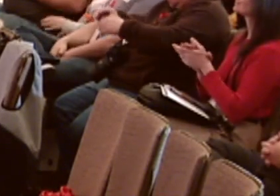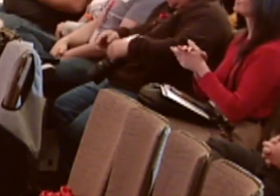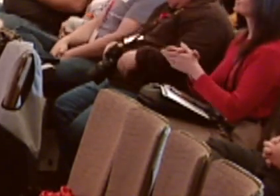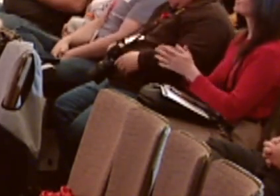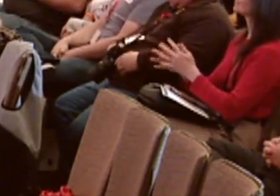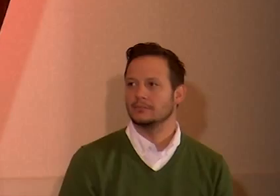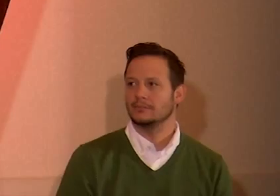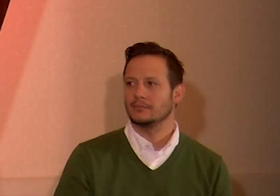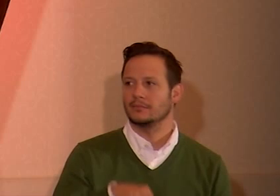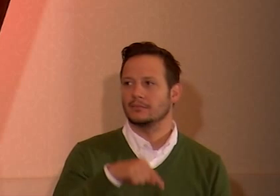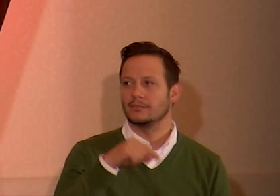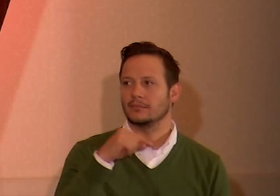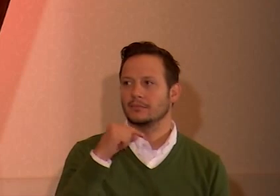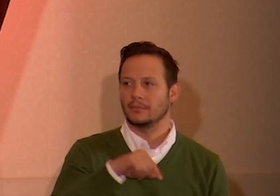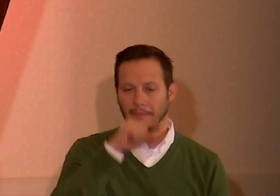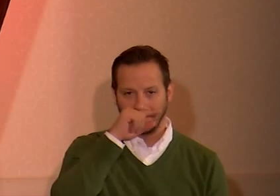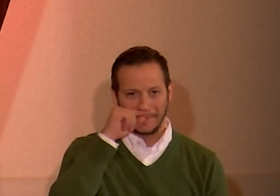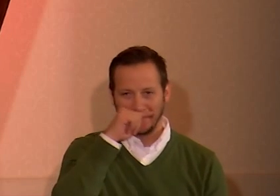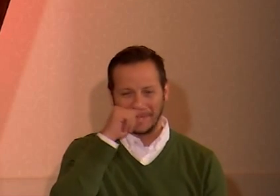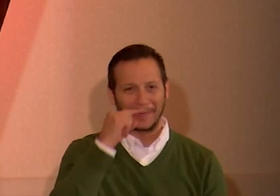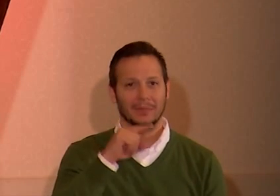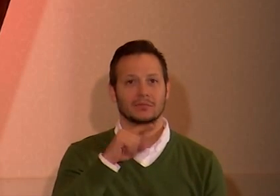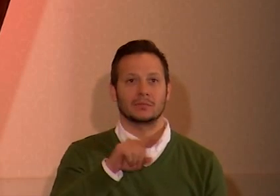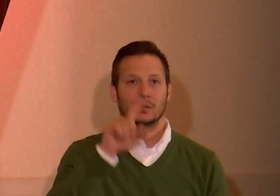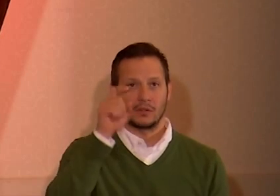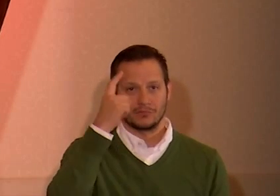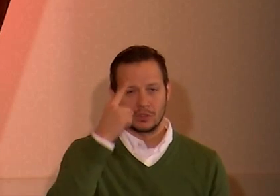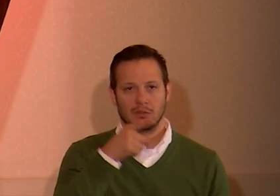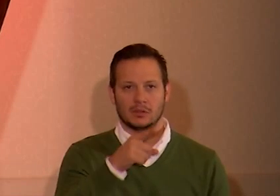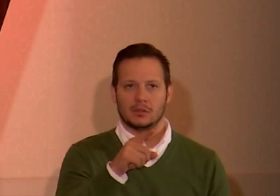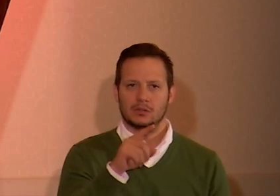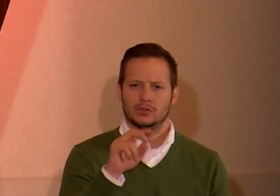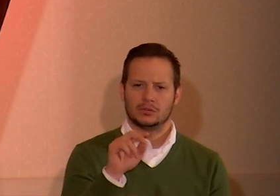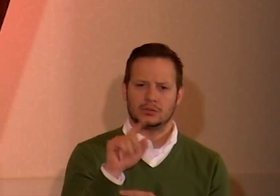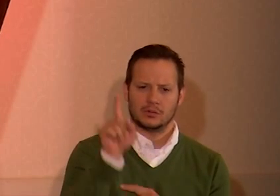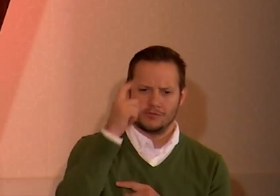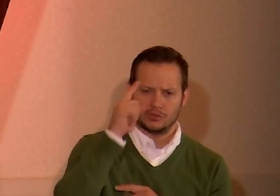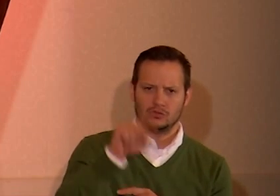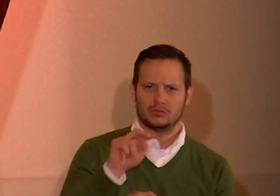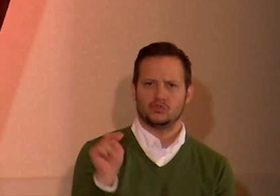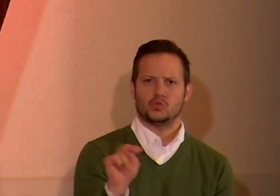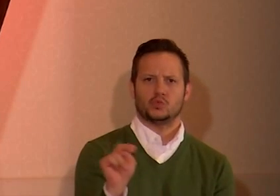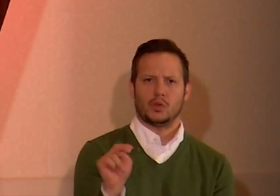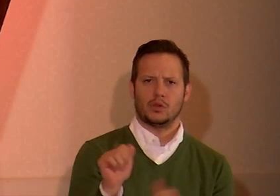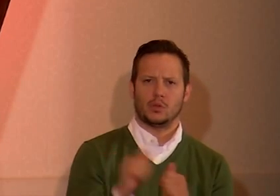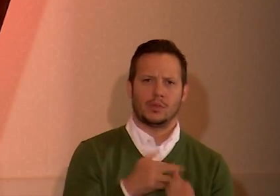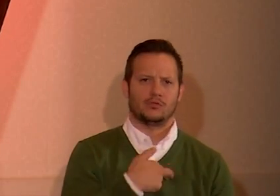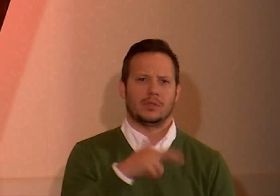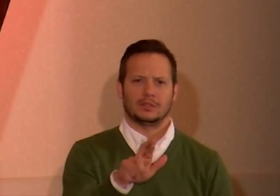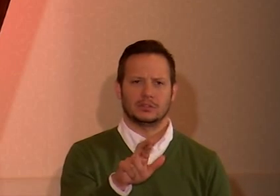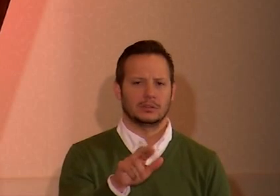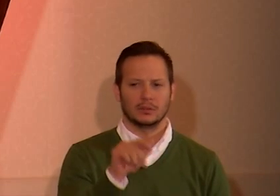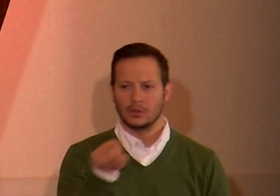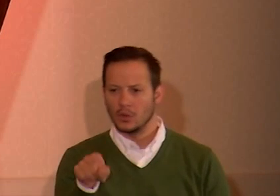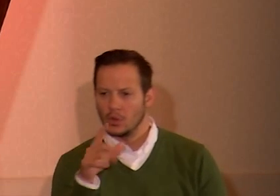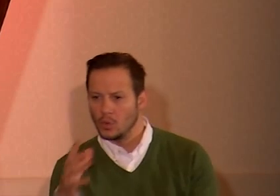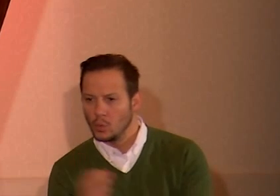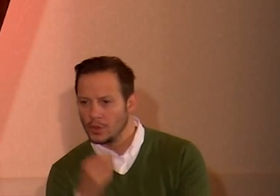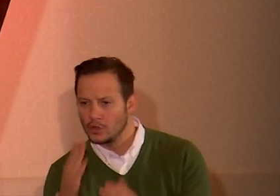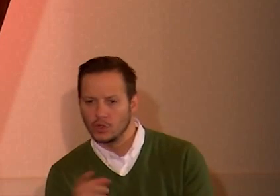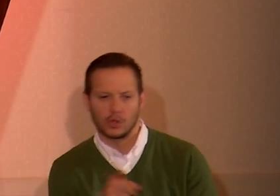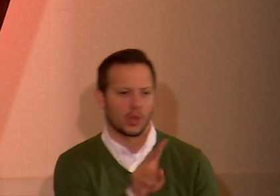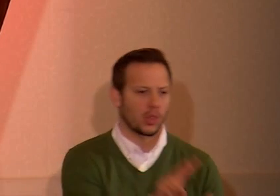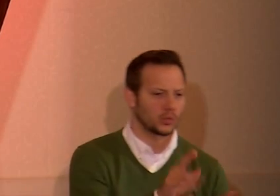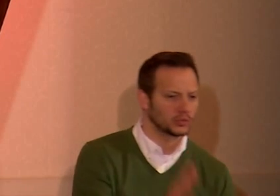of the Constitution, that the government be rigorously neutral on matters of religion, that it never pick winners and losers